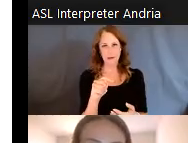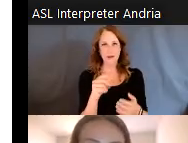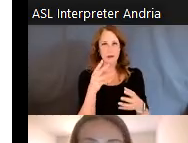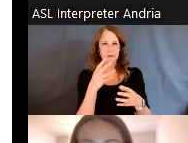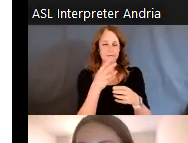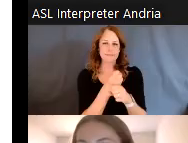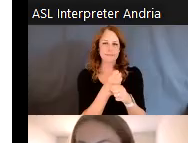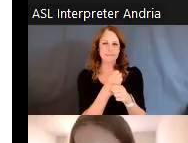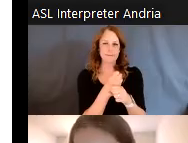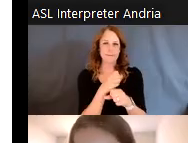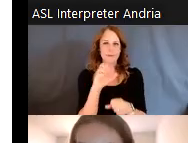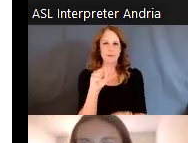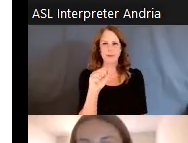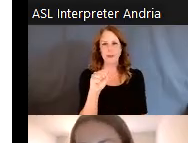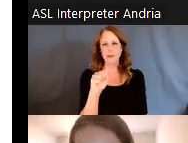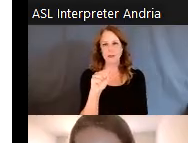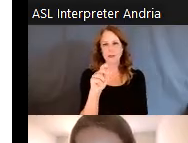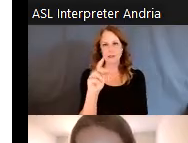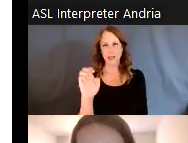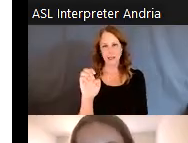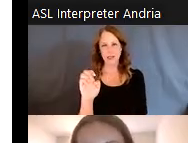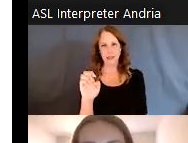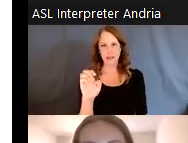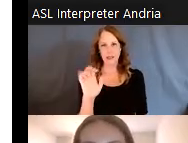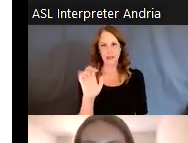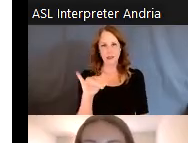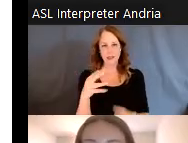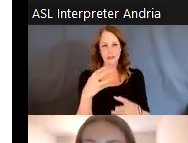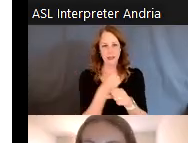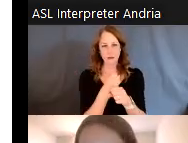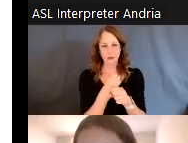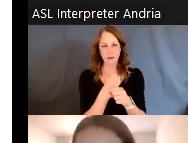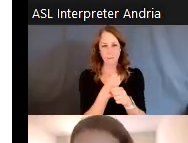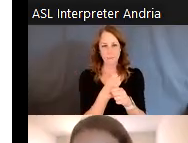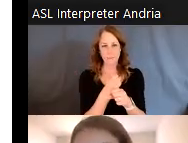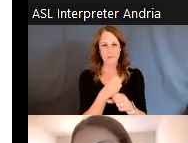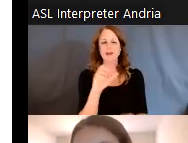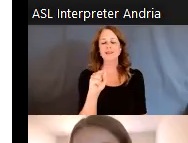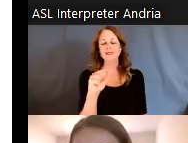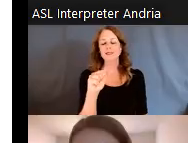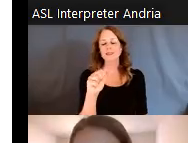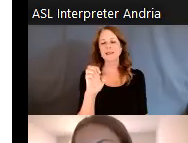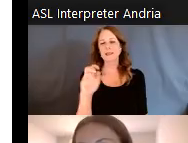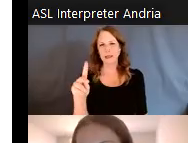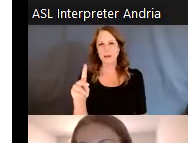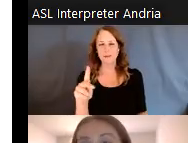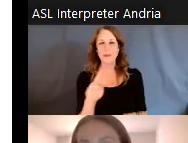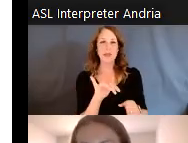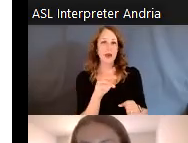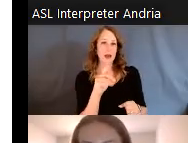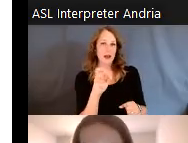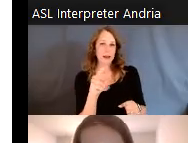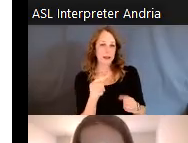it referred to as a SAKE. That's the acronym. And an evidence kit is collected during